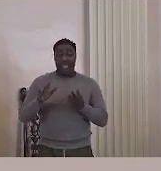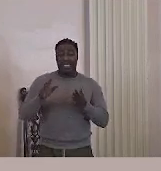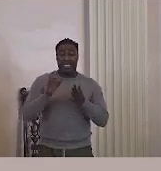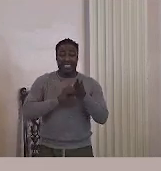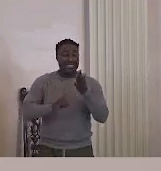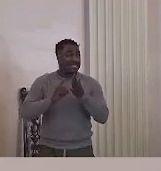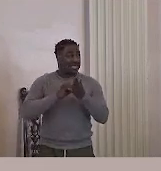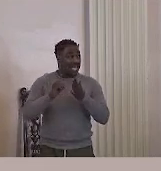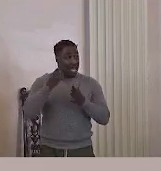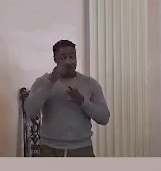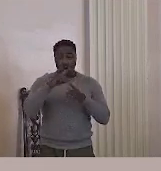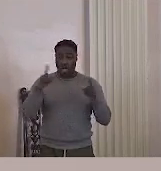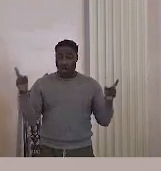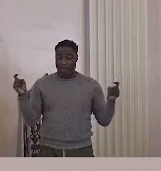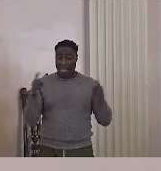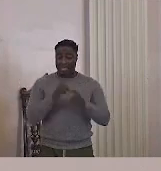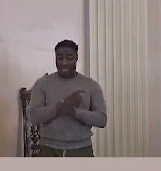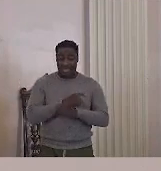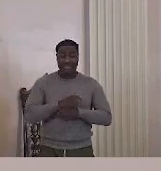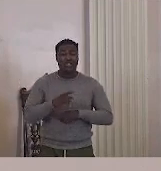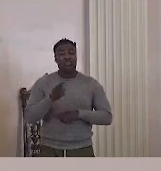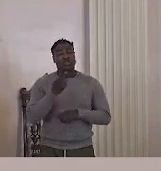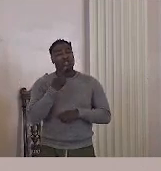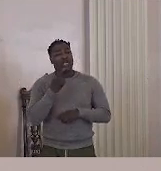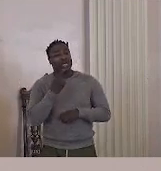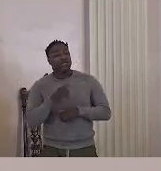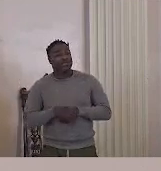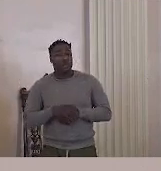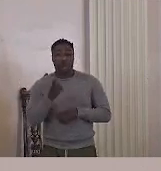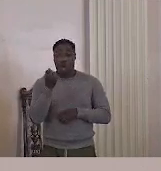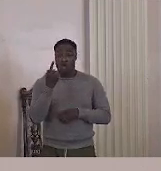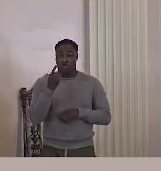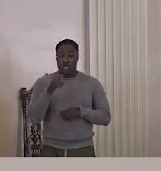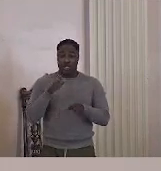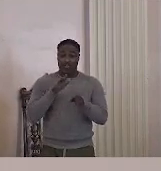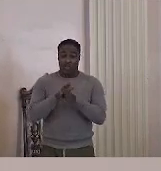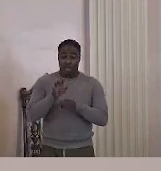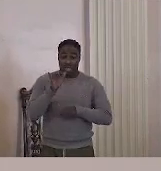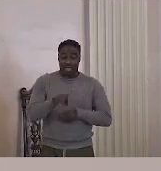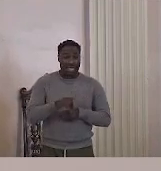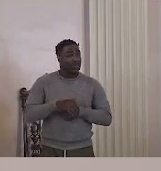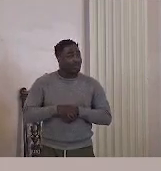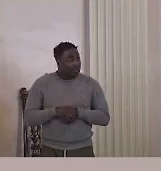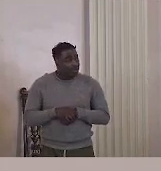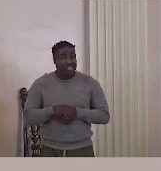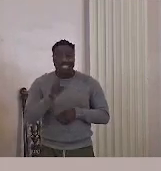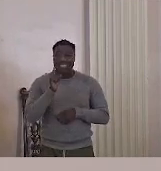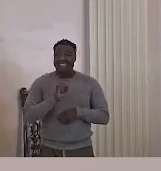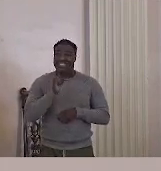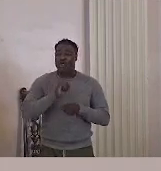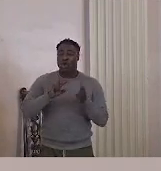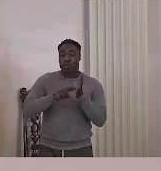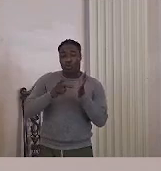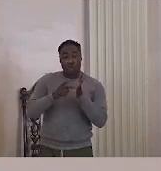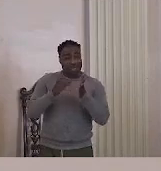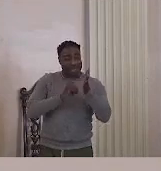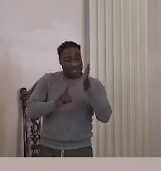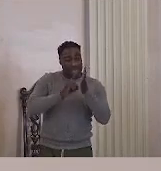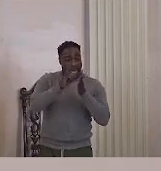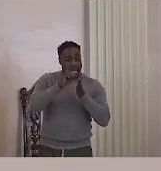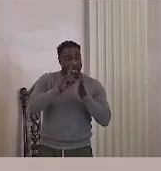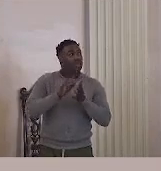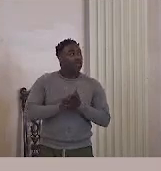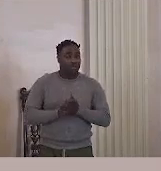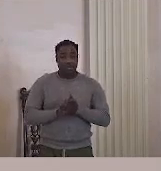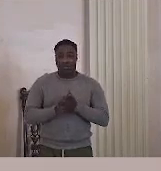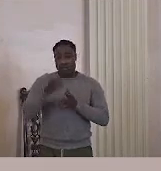for complexity and resilience, she says, understanding fully that single purpose design